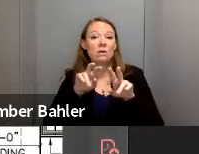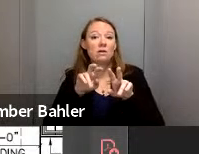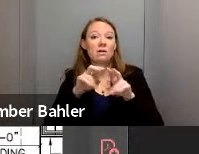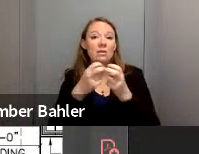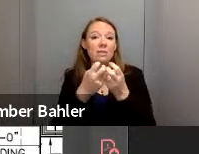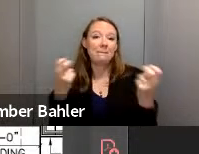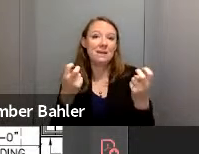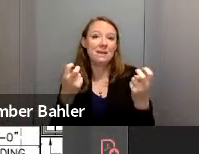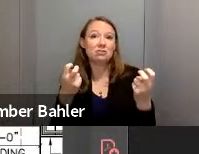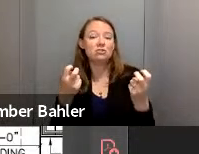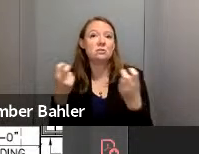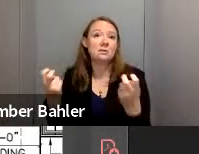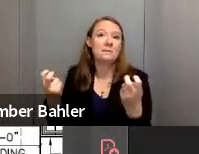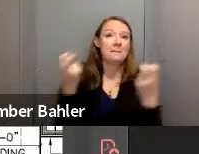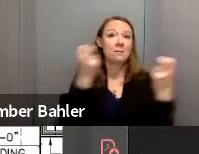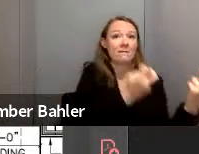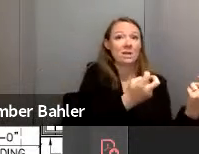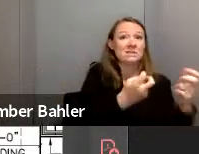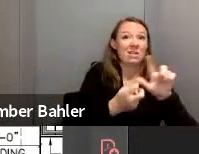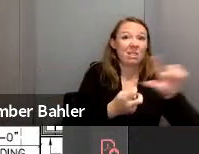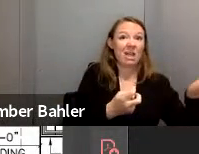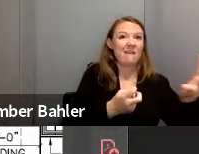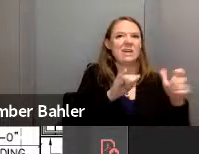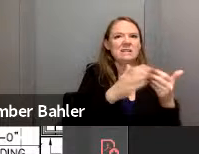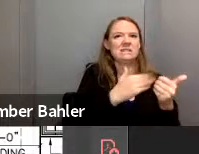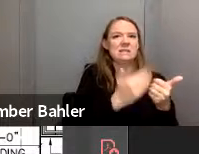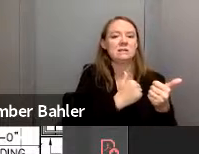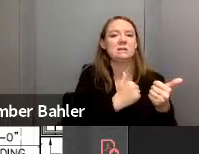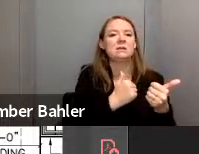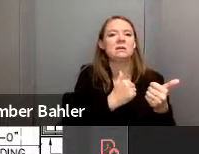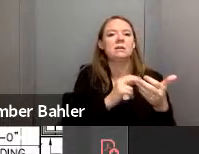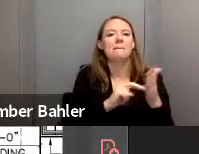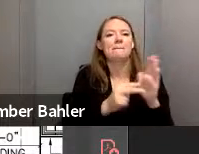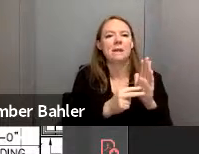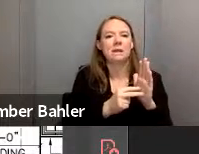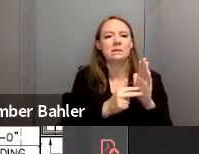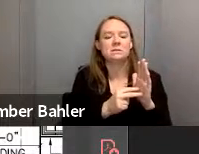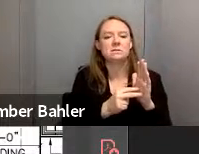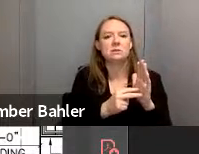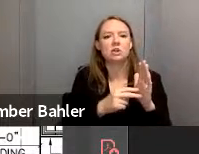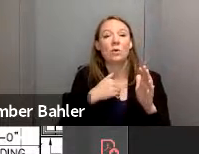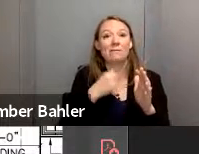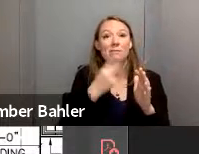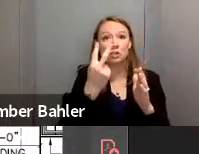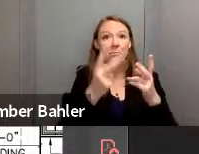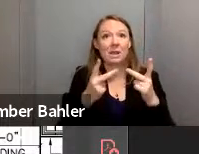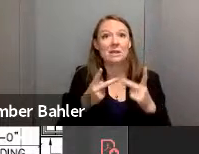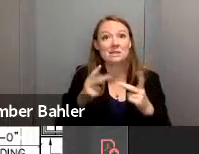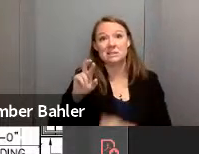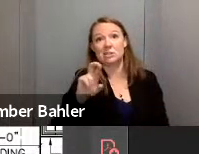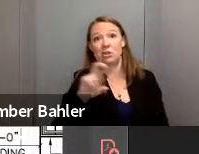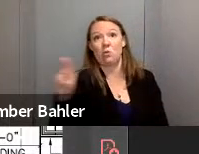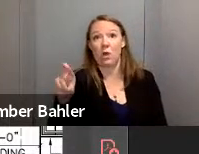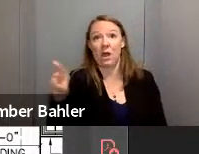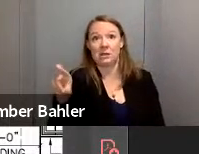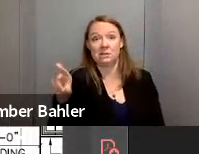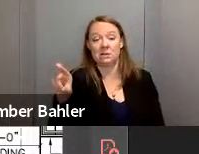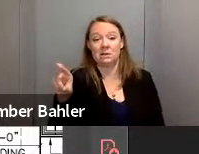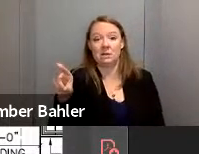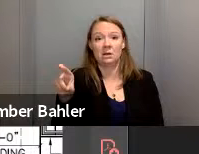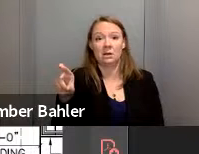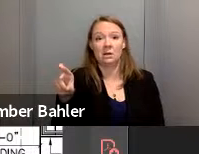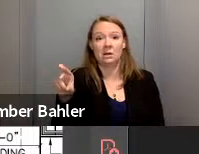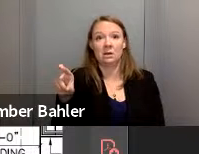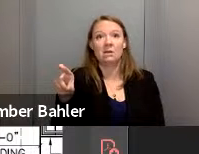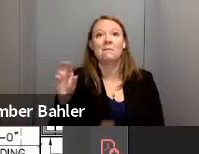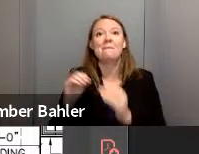simple and easy. We can absolutely do that. And then that would give you, say, two bays on to the right side that give